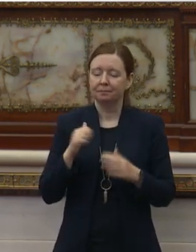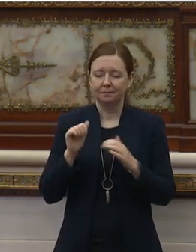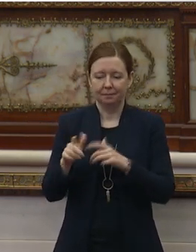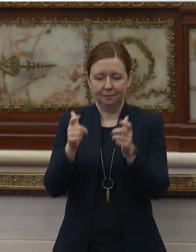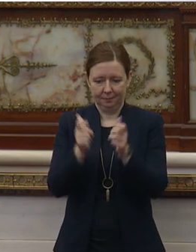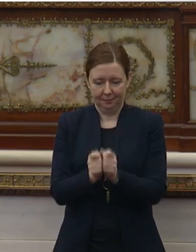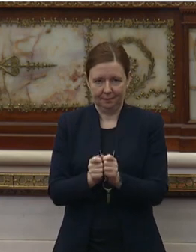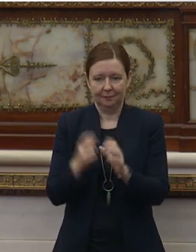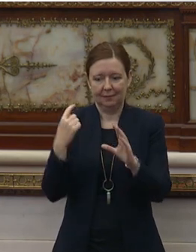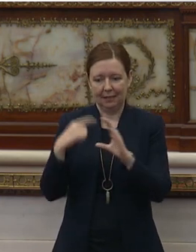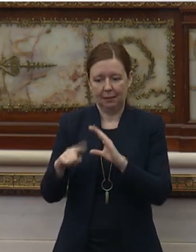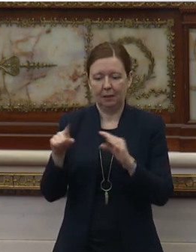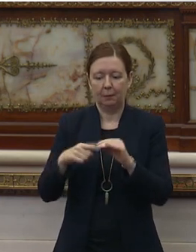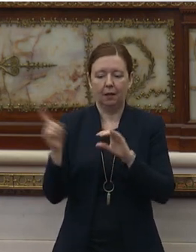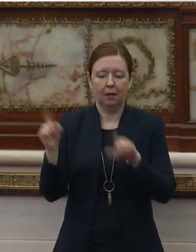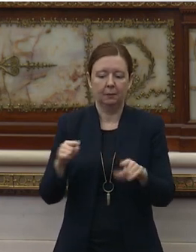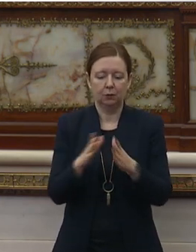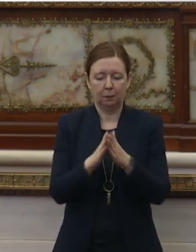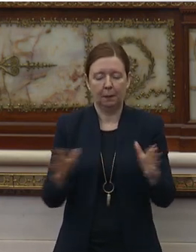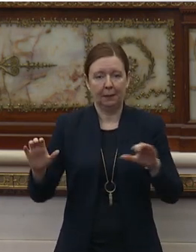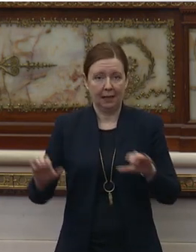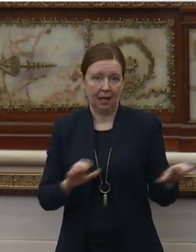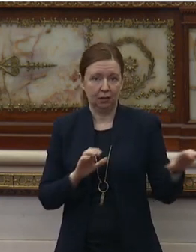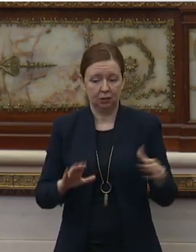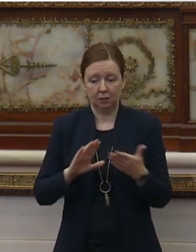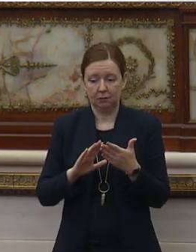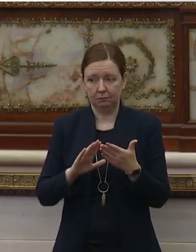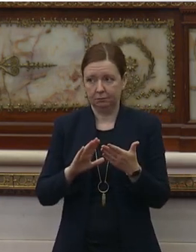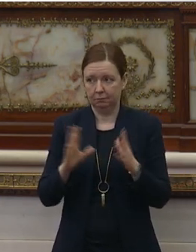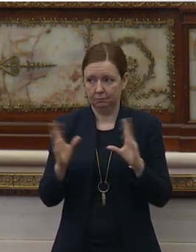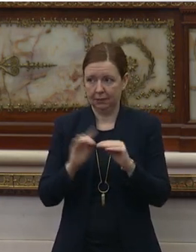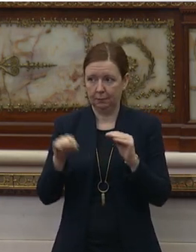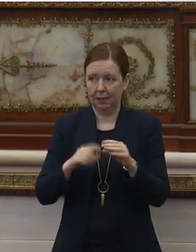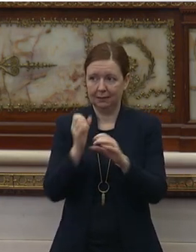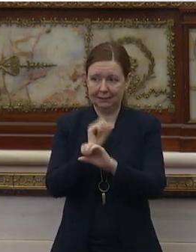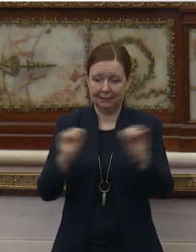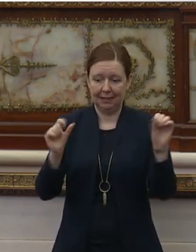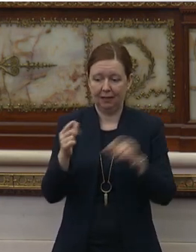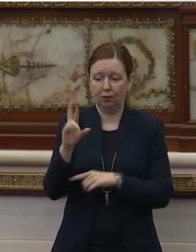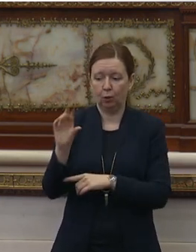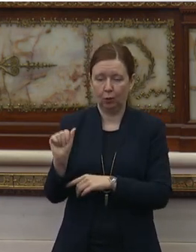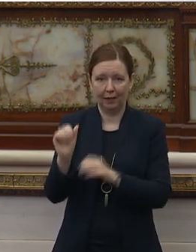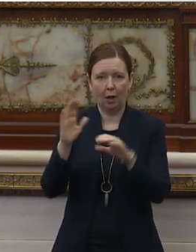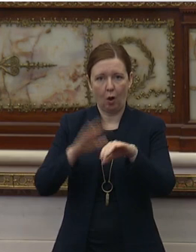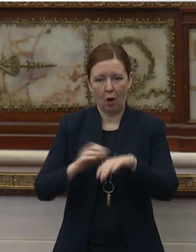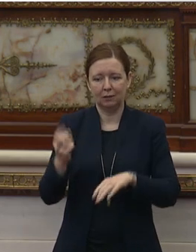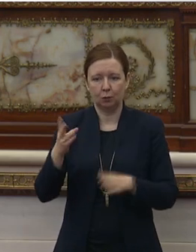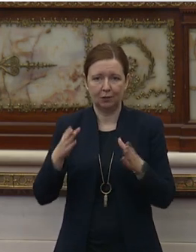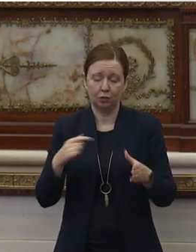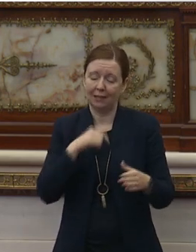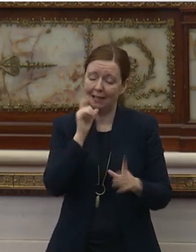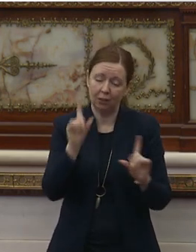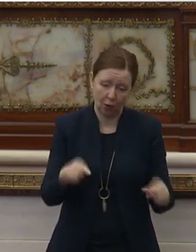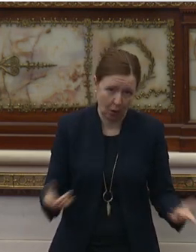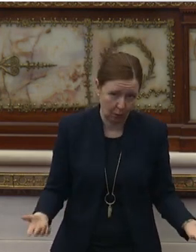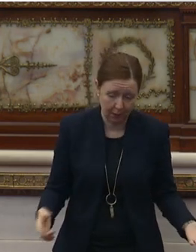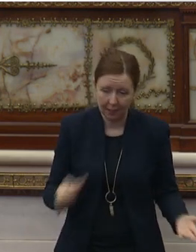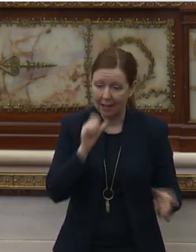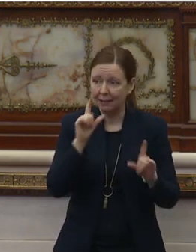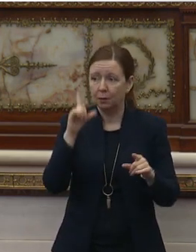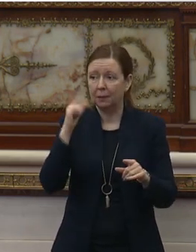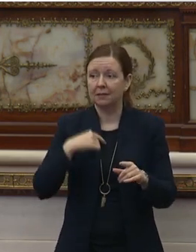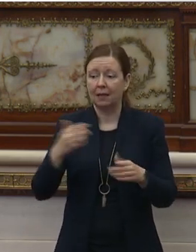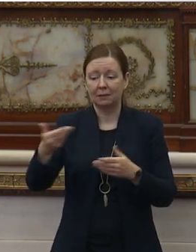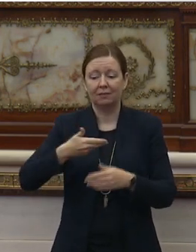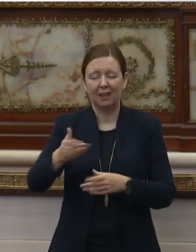text and an email about coming to a public action around Save Gloria on 12th Street. And I didn't go, because one, I was invited